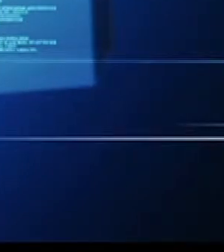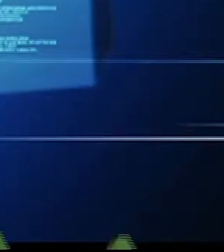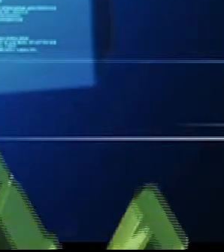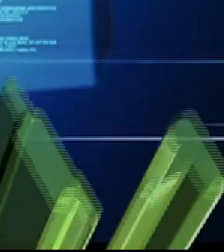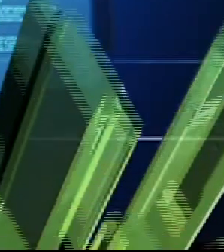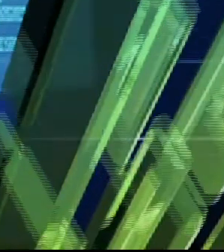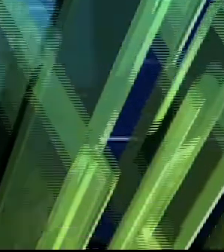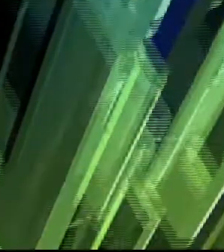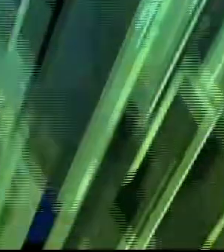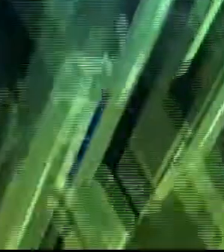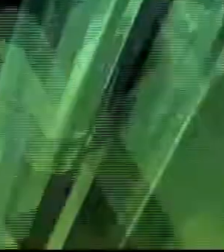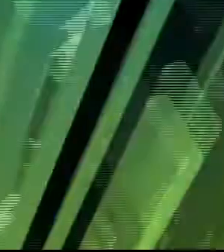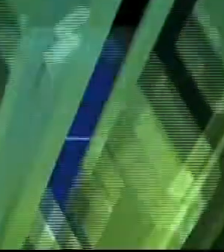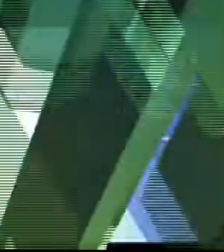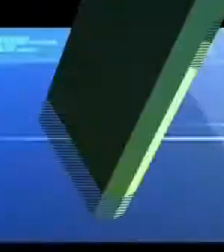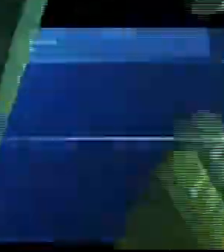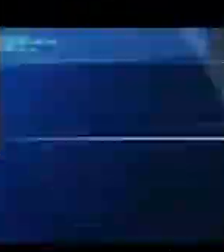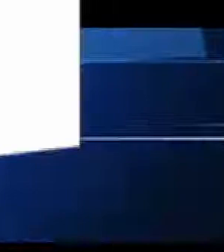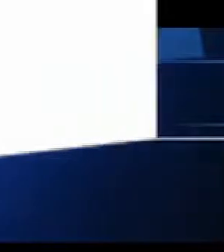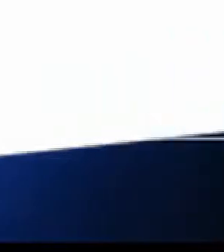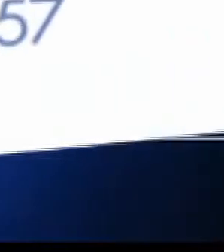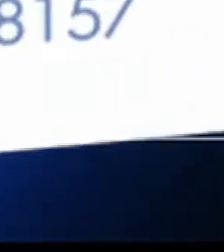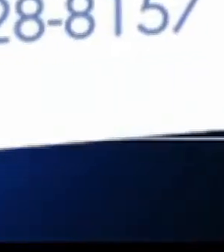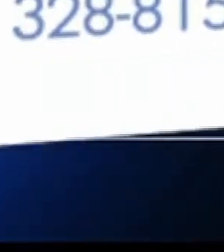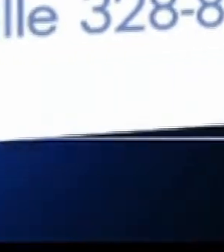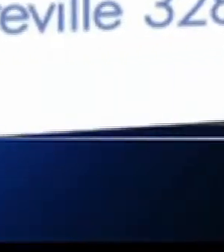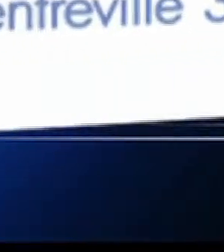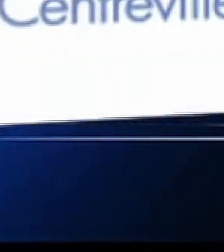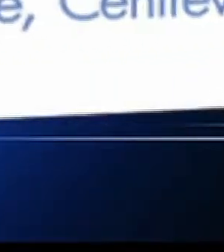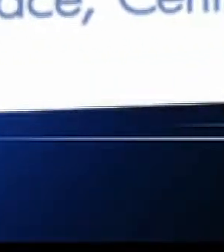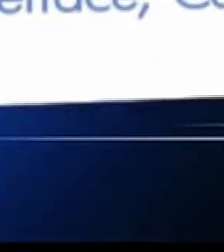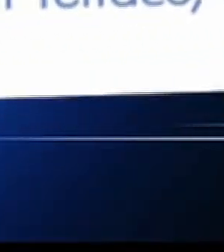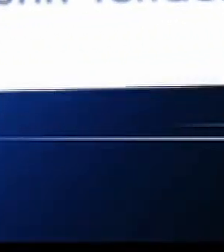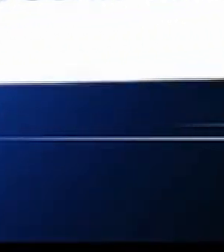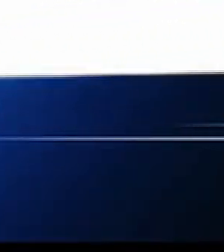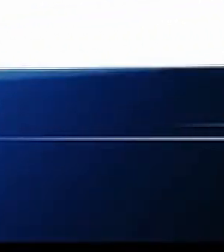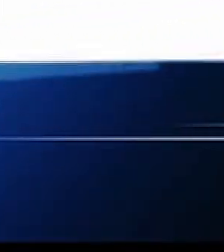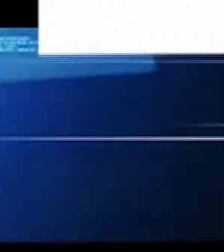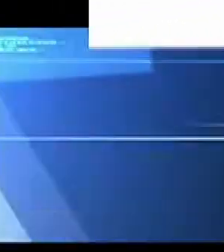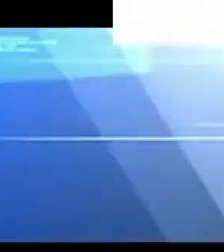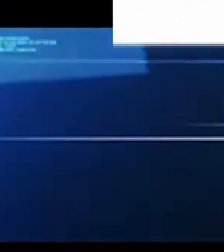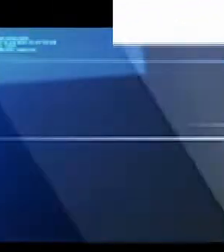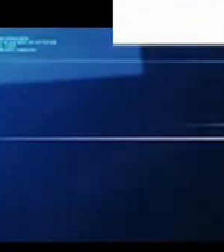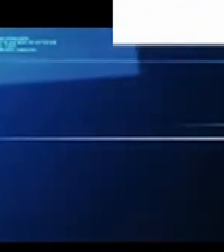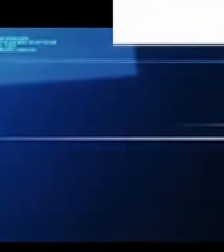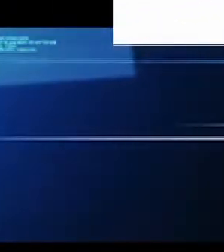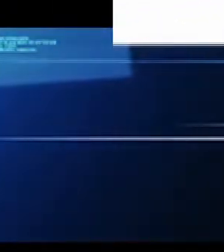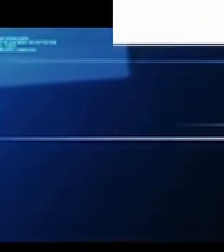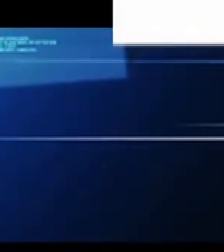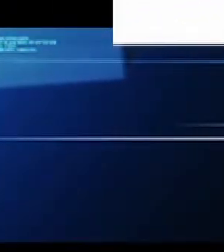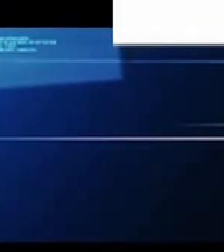This is ZNS Total Sports, brought to you by Fourth Terrace Diagnostic Center.